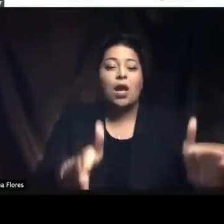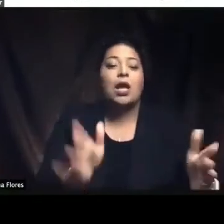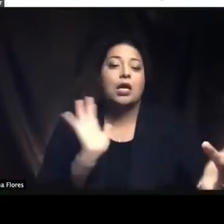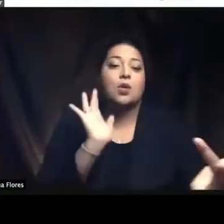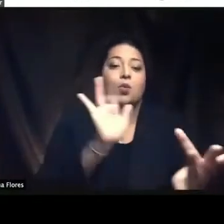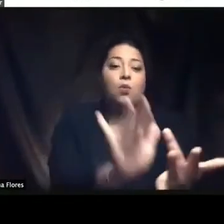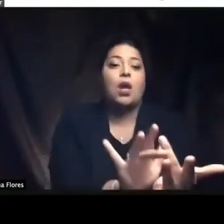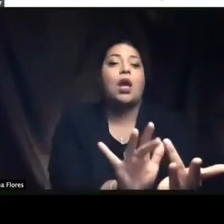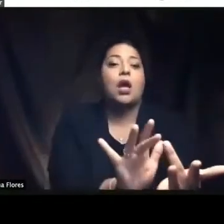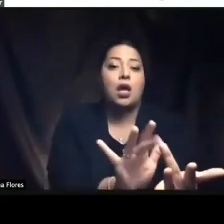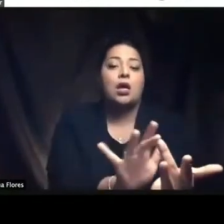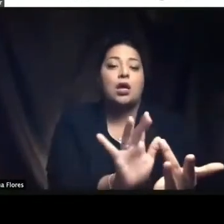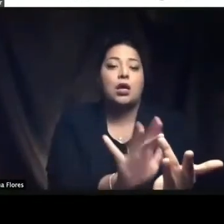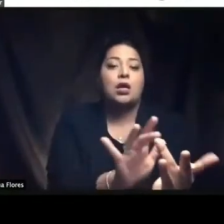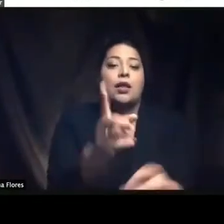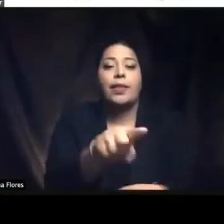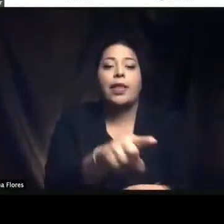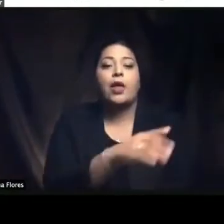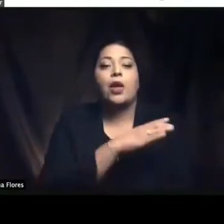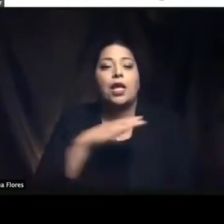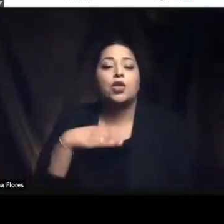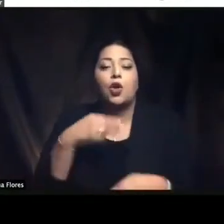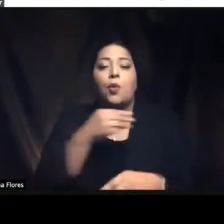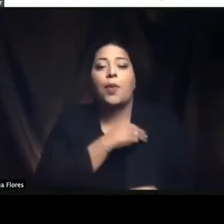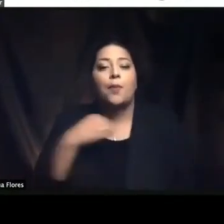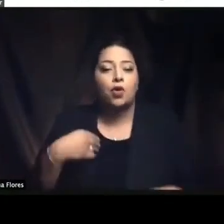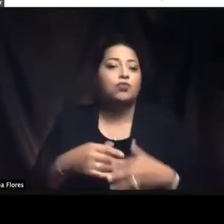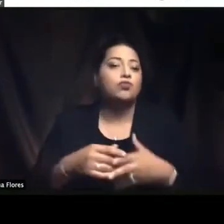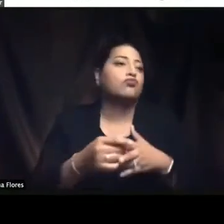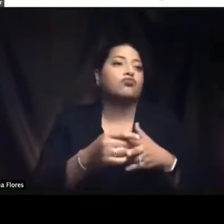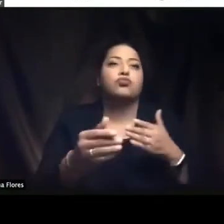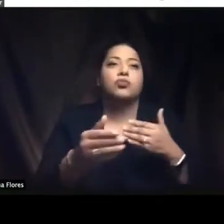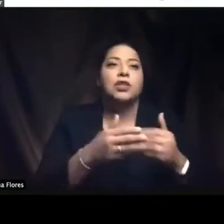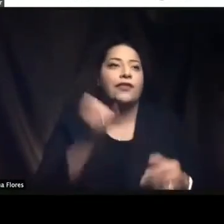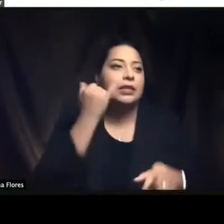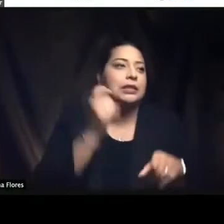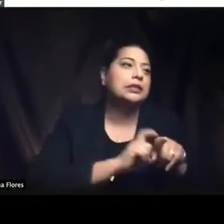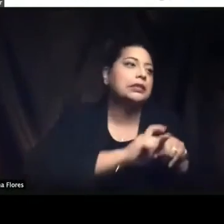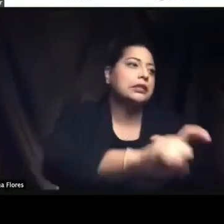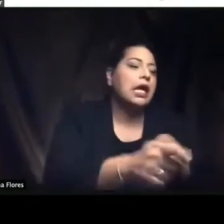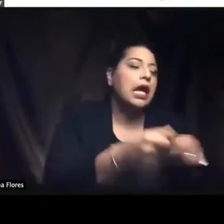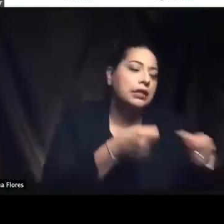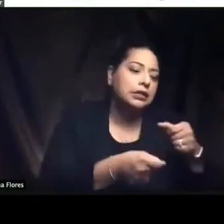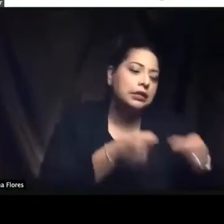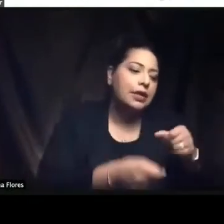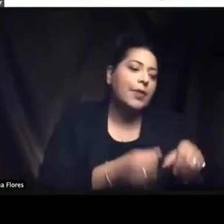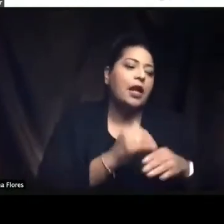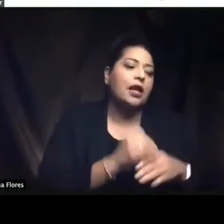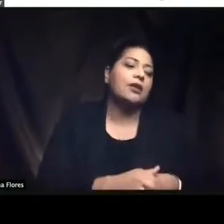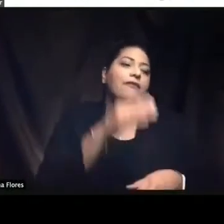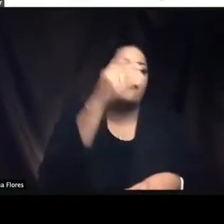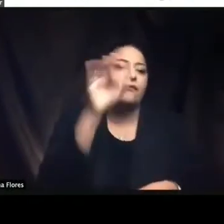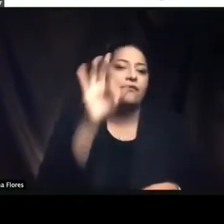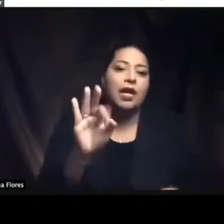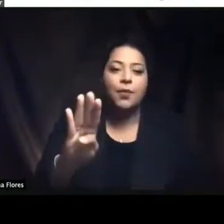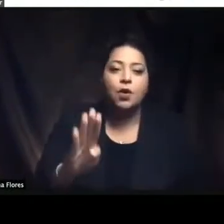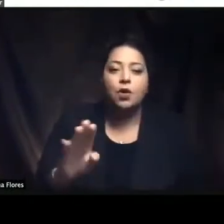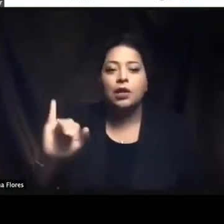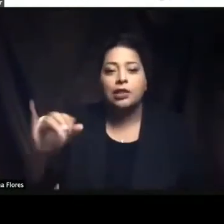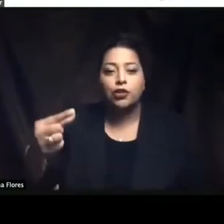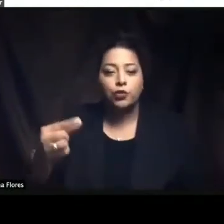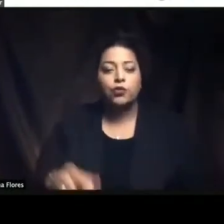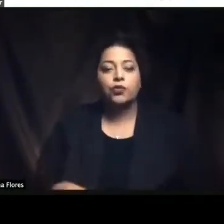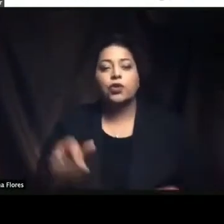with their council members via text, whether it's emails, Facebook, Instagram, Twitter. You have to